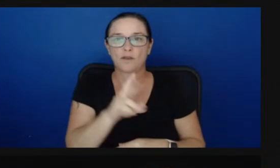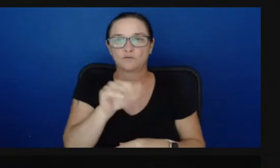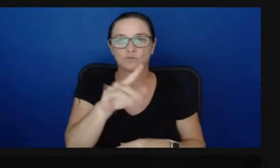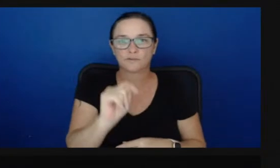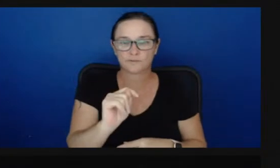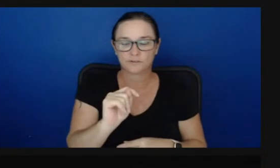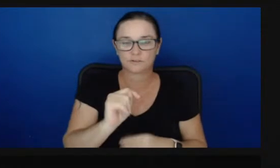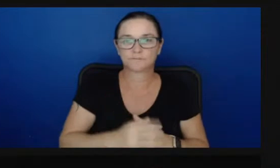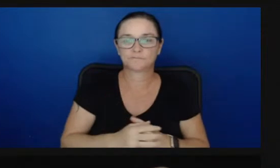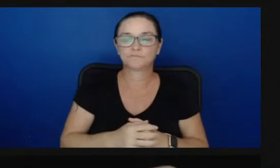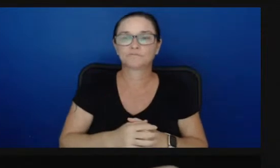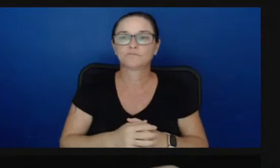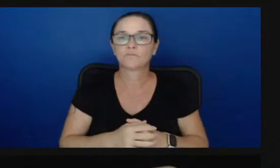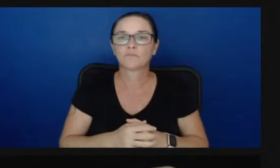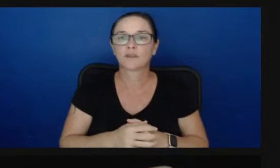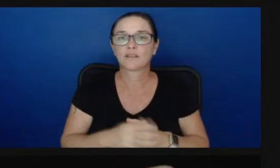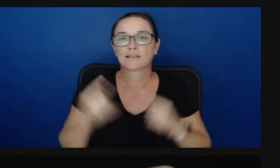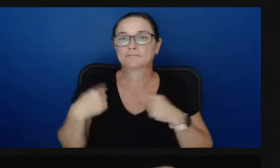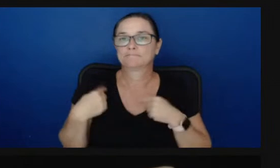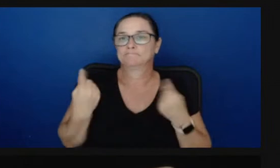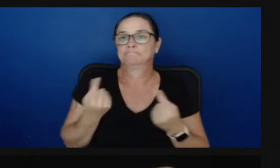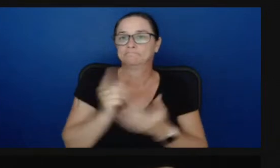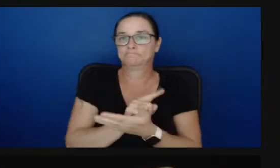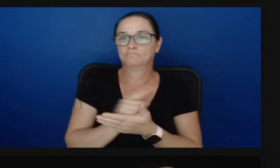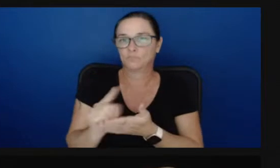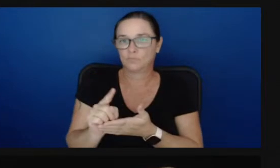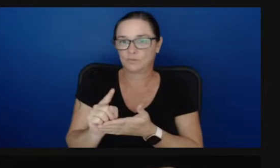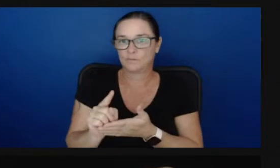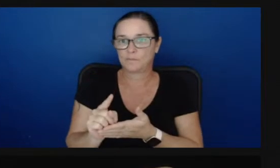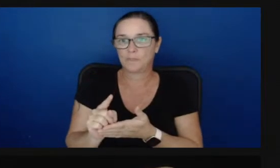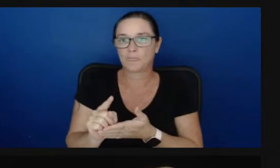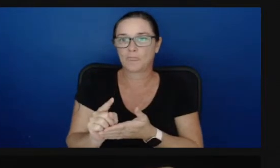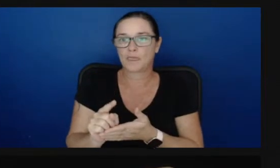note that over the past week,